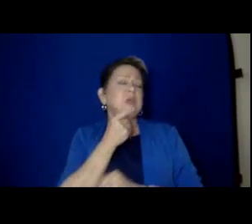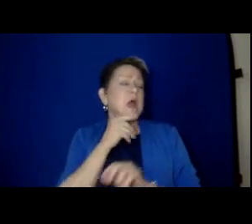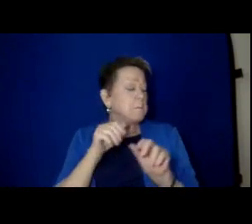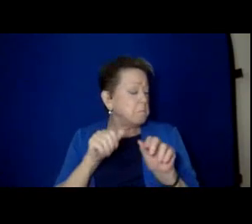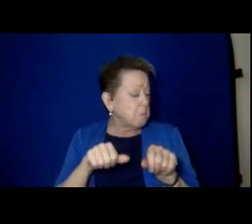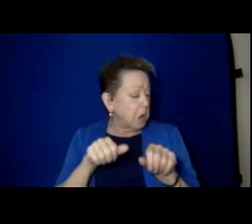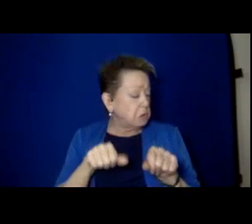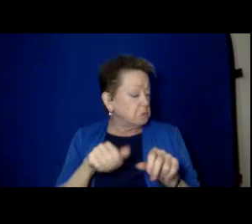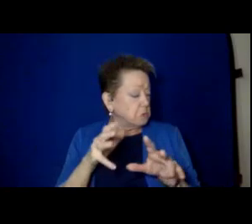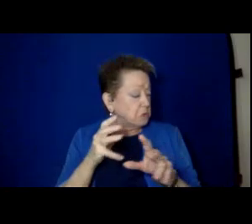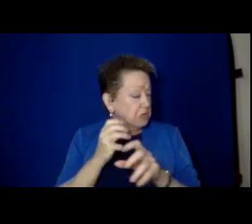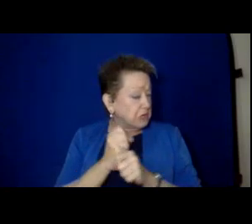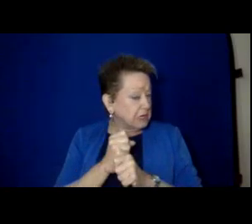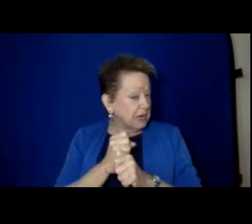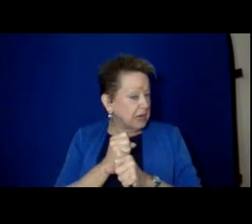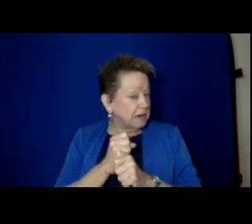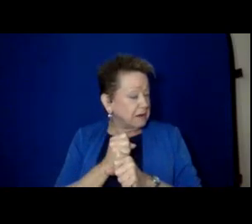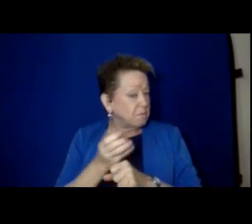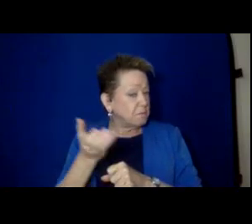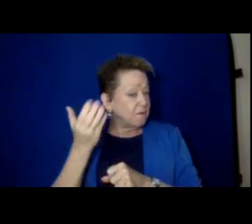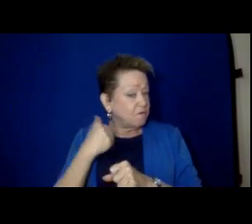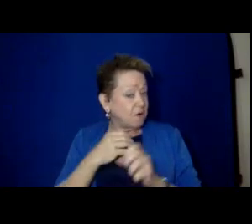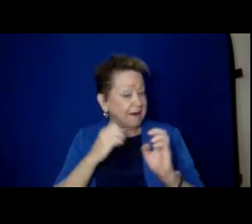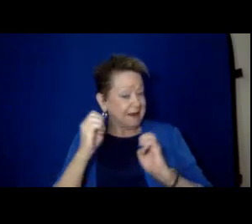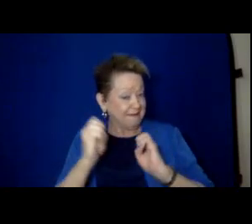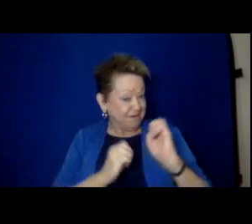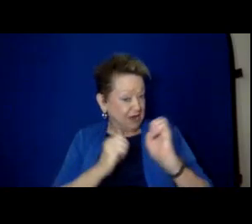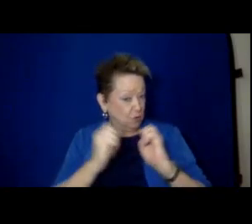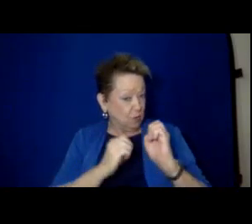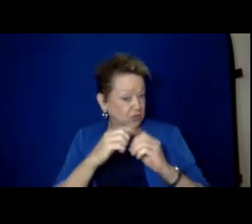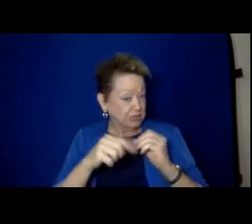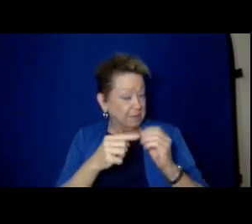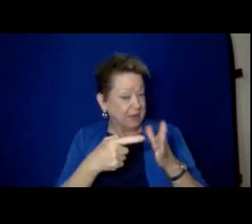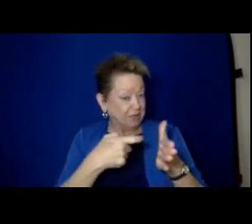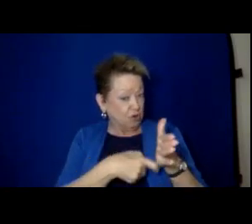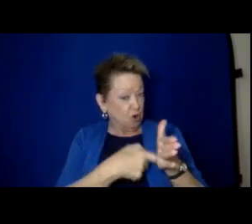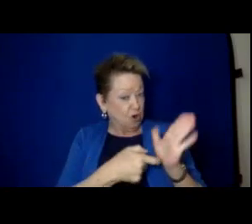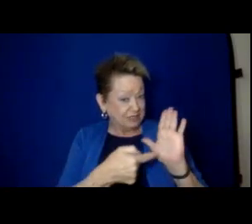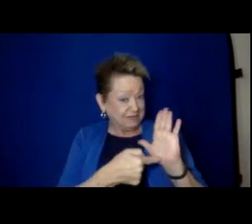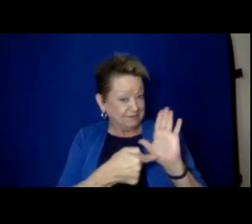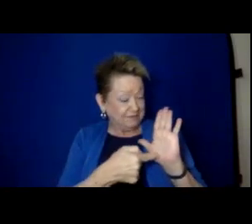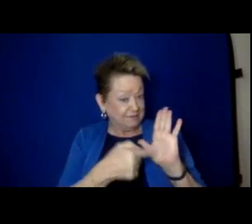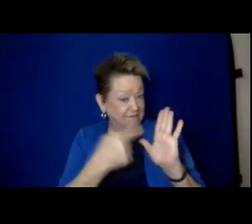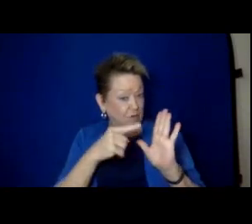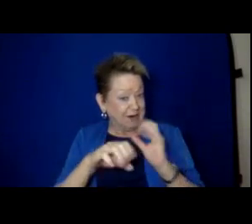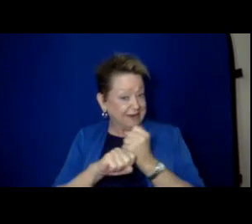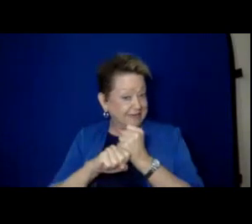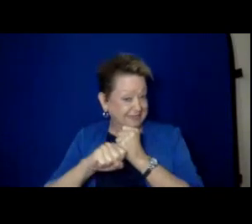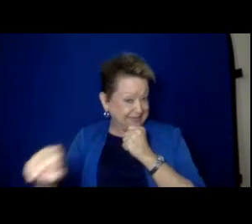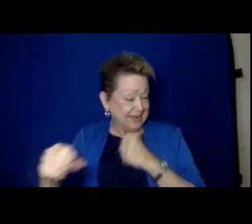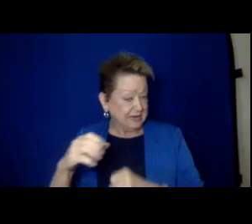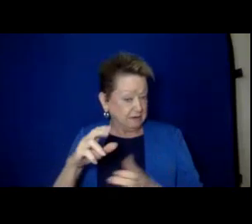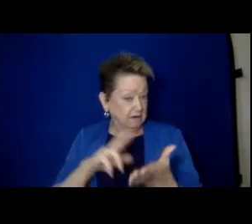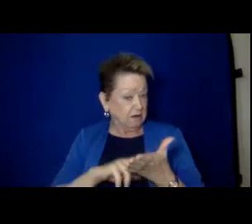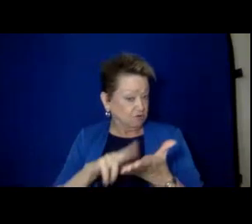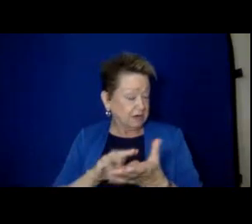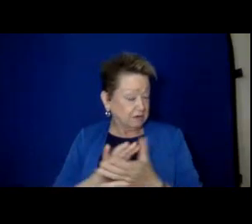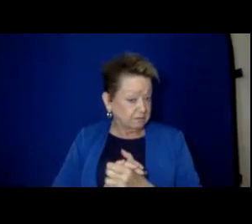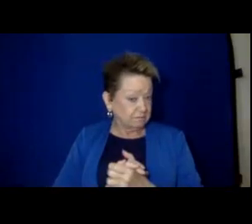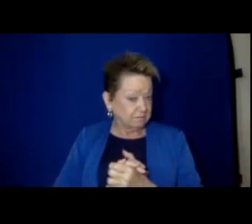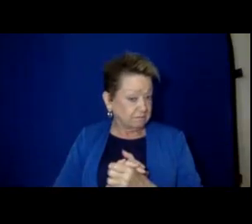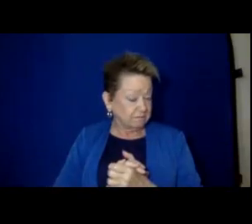aforementioned sort of evaluations around the cost benefits of extending this contract